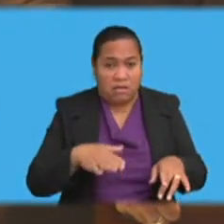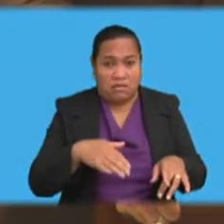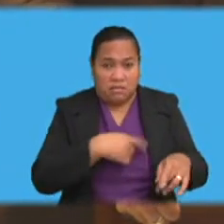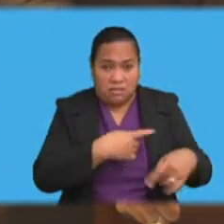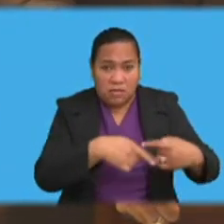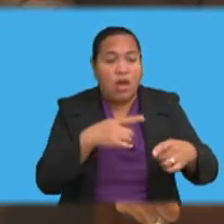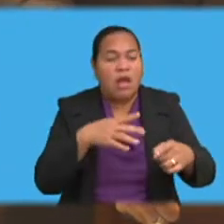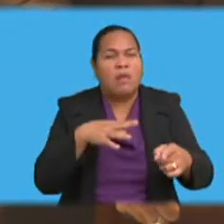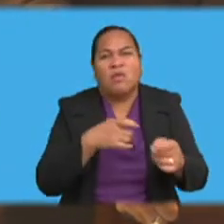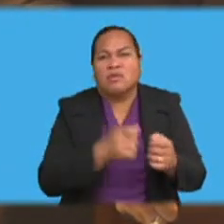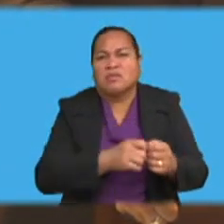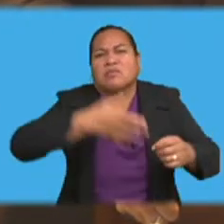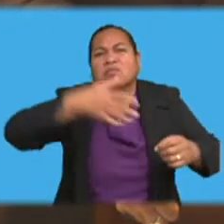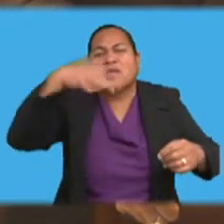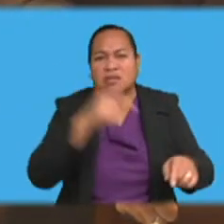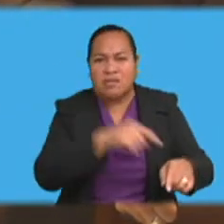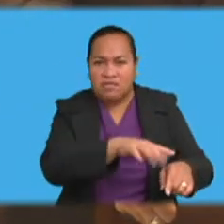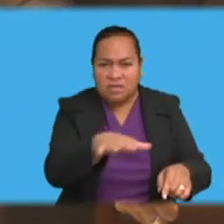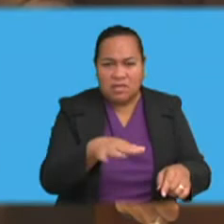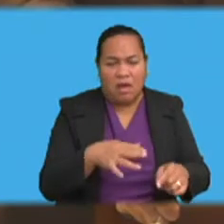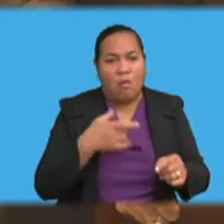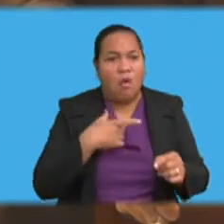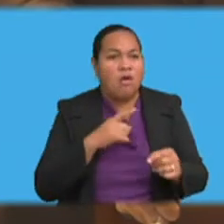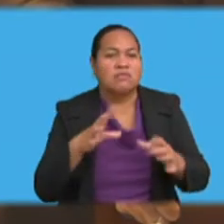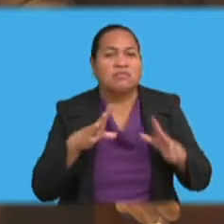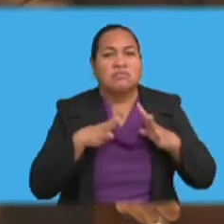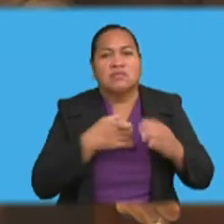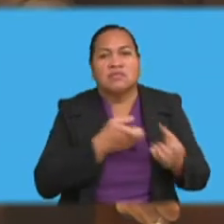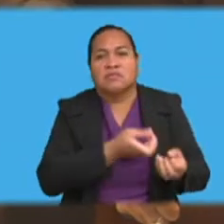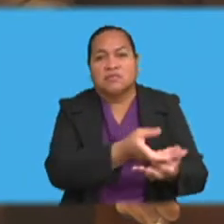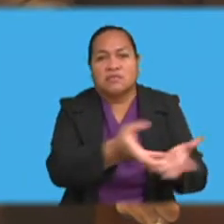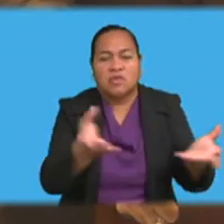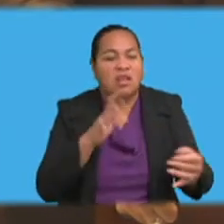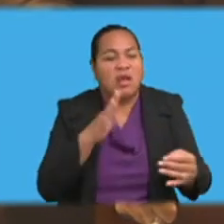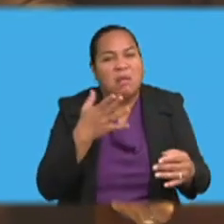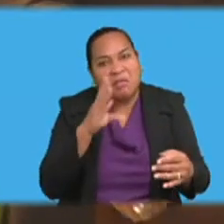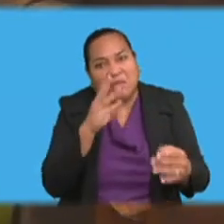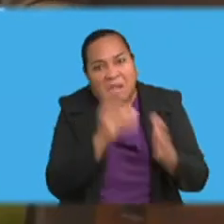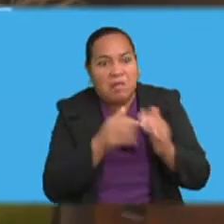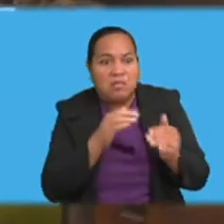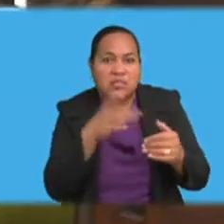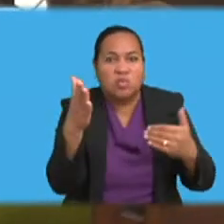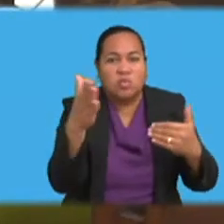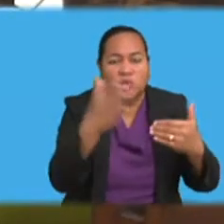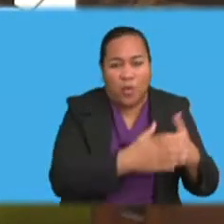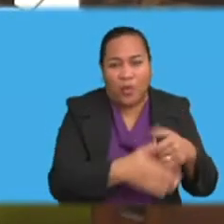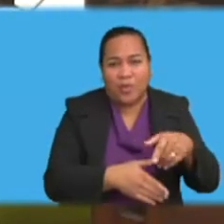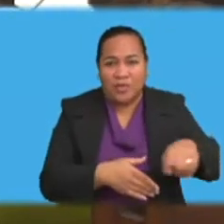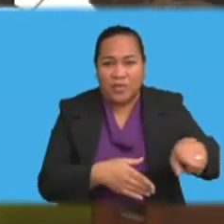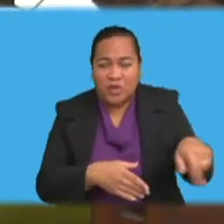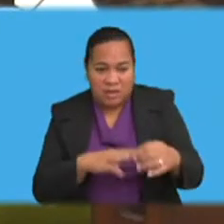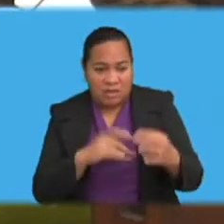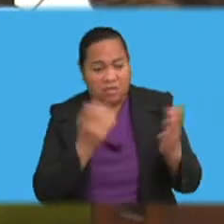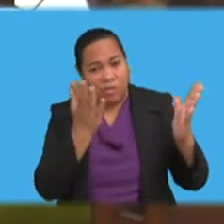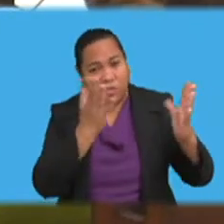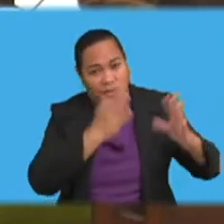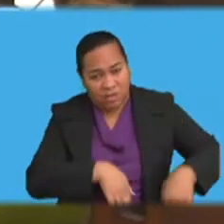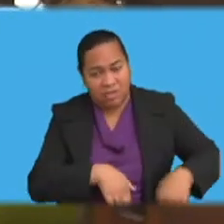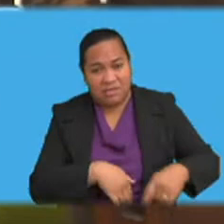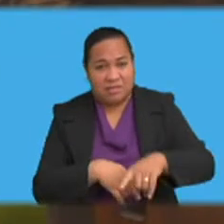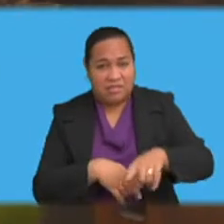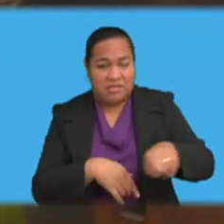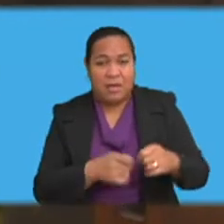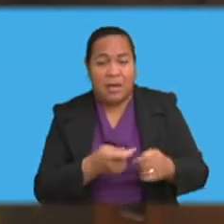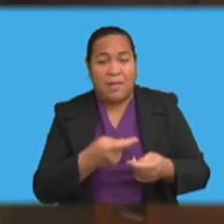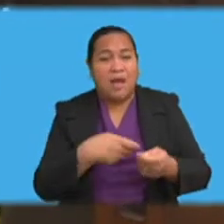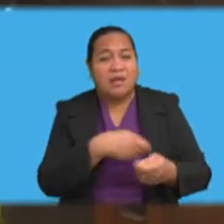reduce costs, it must reduce content. Local broadcasters may be forced to close operations. Consequently, with the collapse of the free-to-air